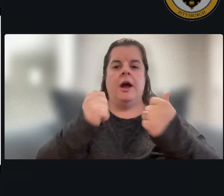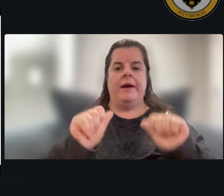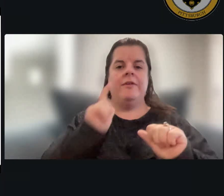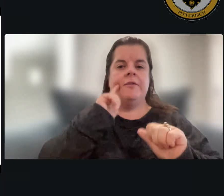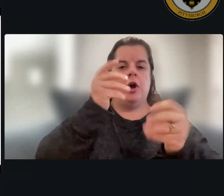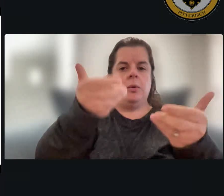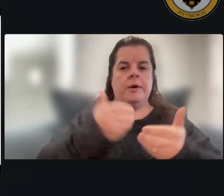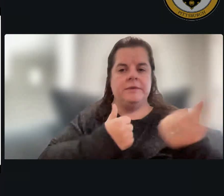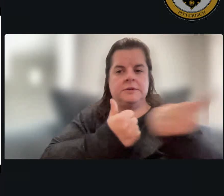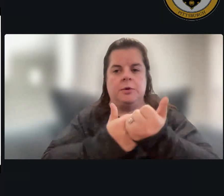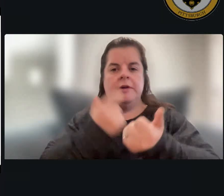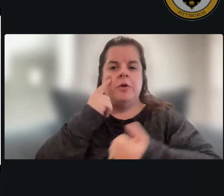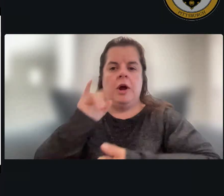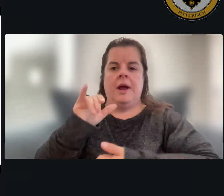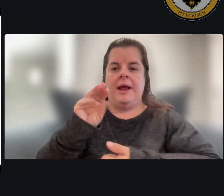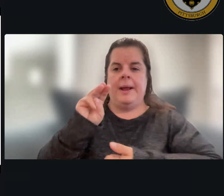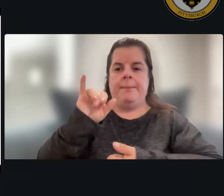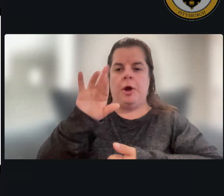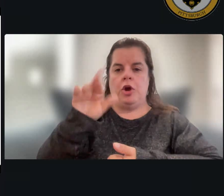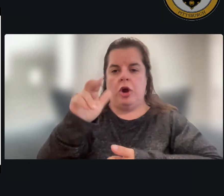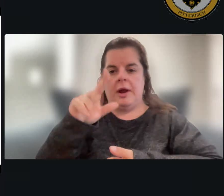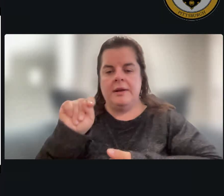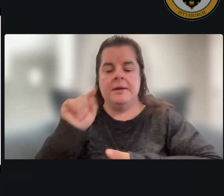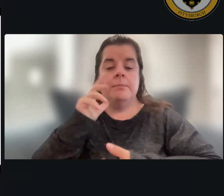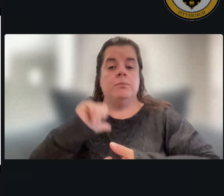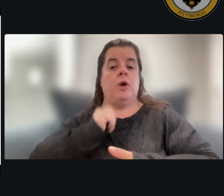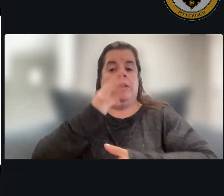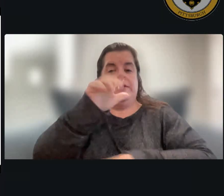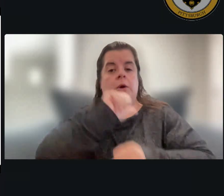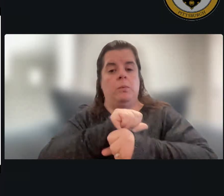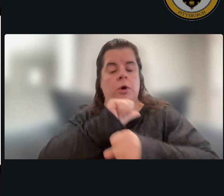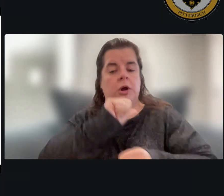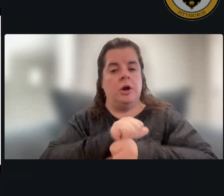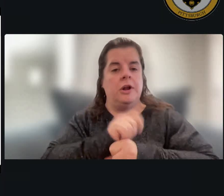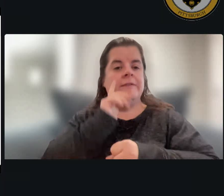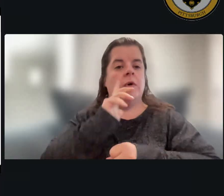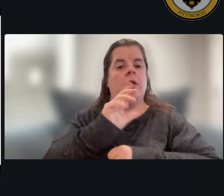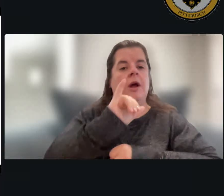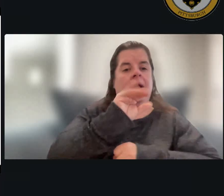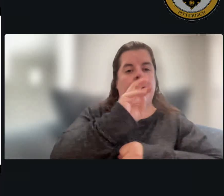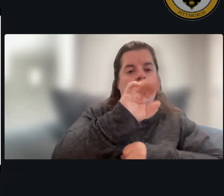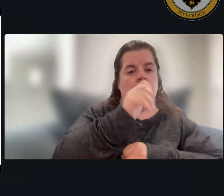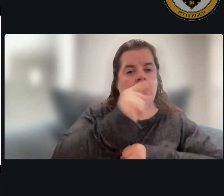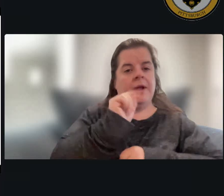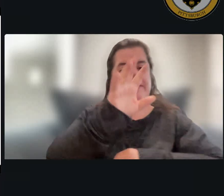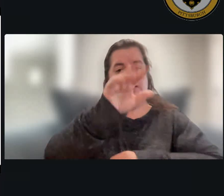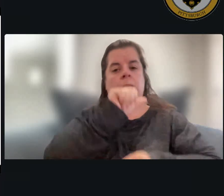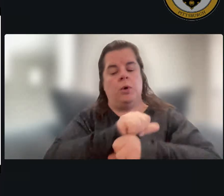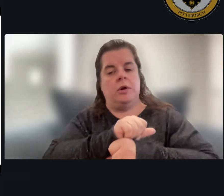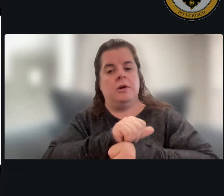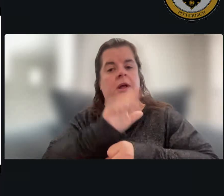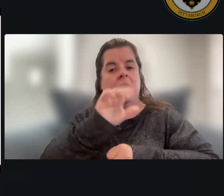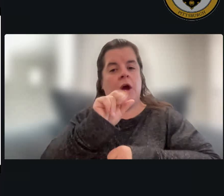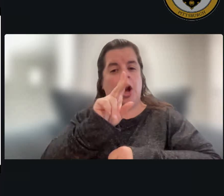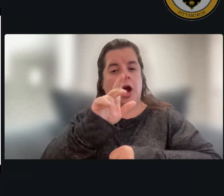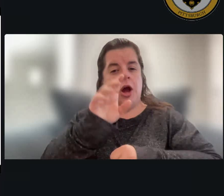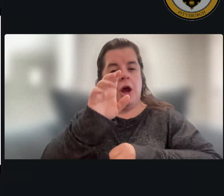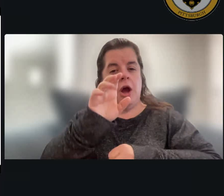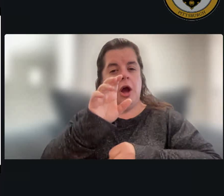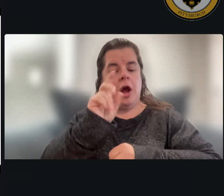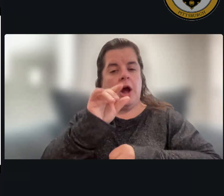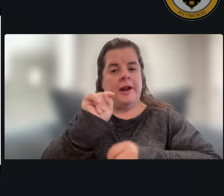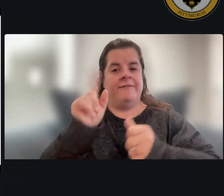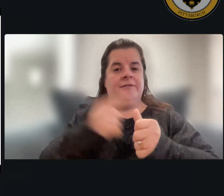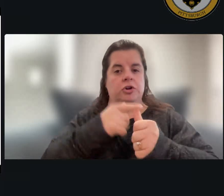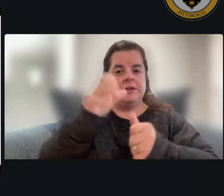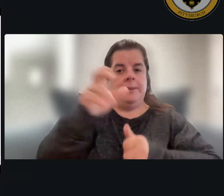city for immigrant residents. I'm really proud of the work that the Office of Immigrant and Refugee Affairs did here, because when the audit first came back, we were only at 2 stars.